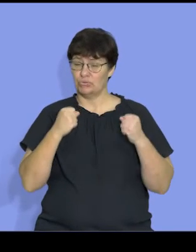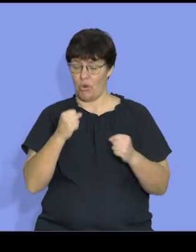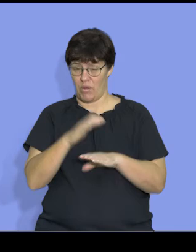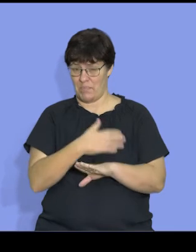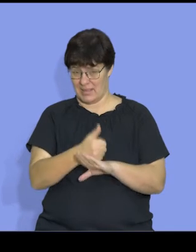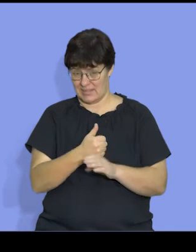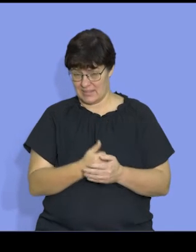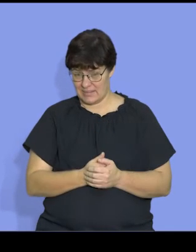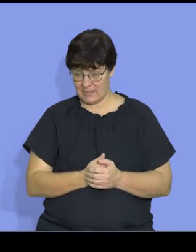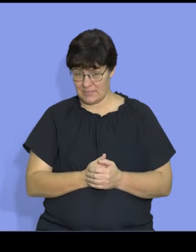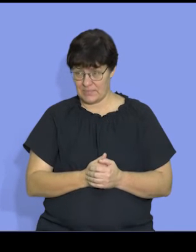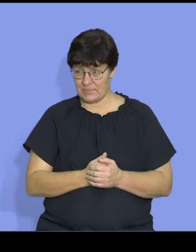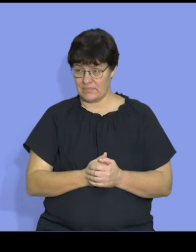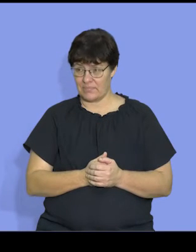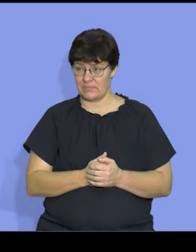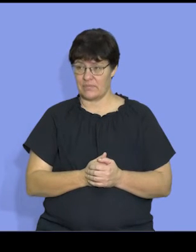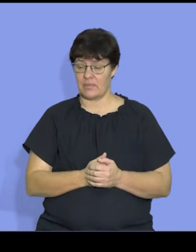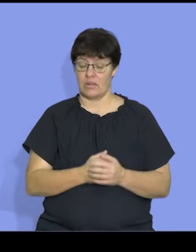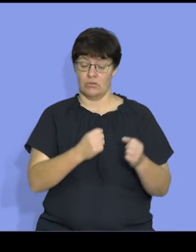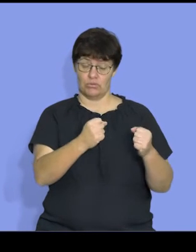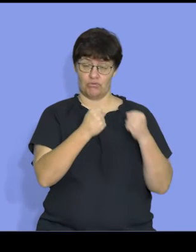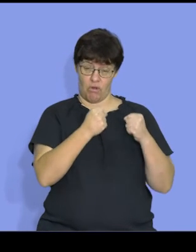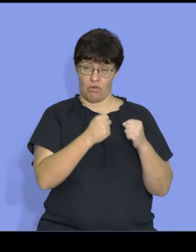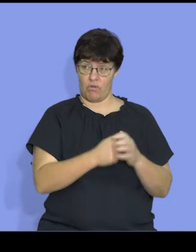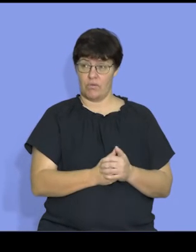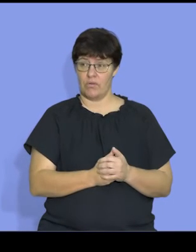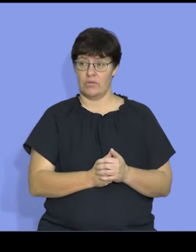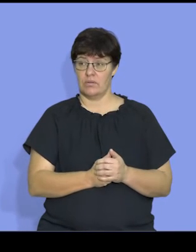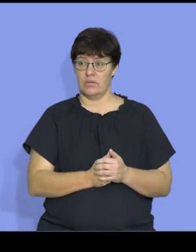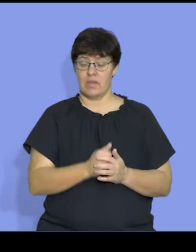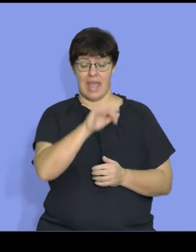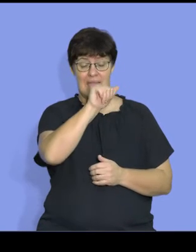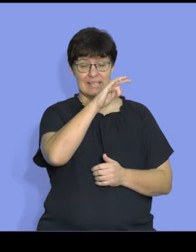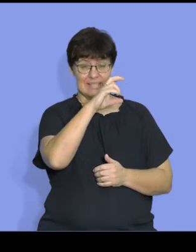strong acid reaction, okay? So this is strong acid